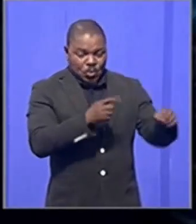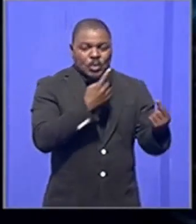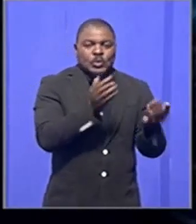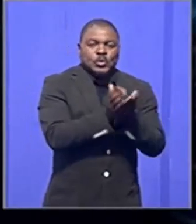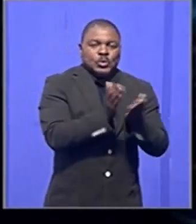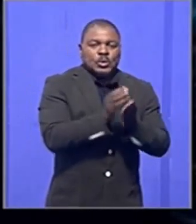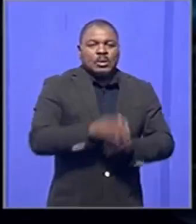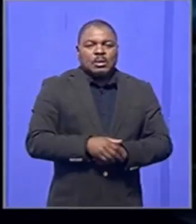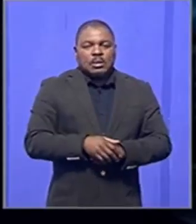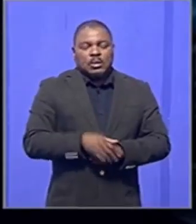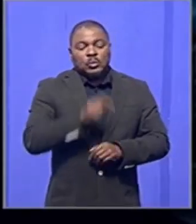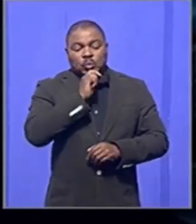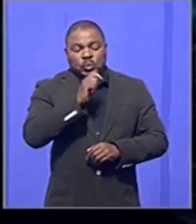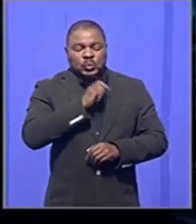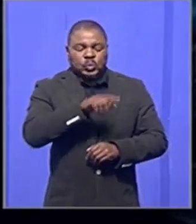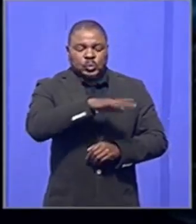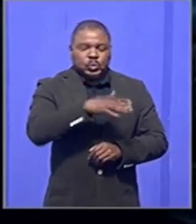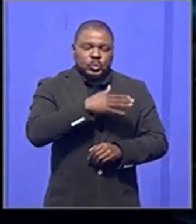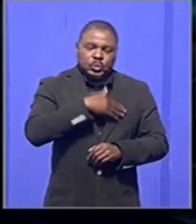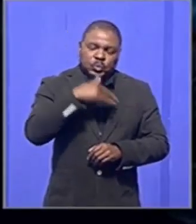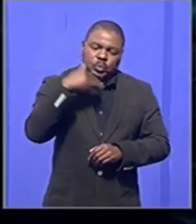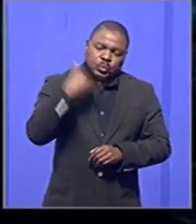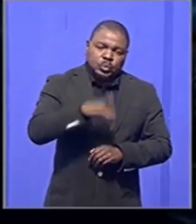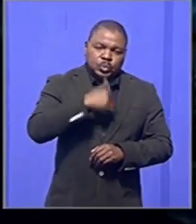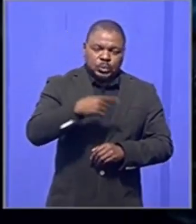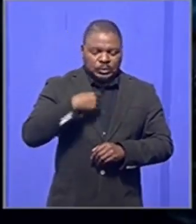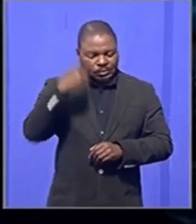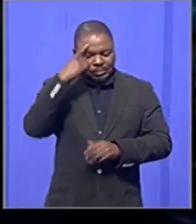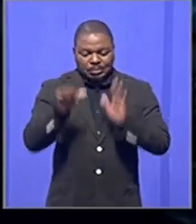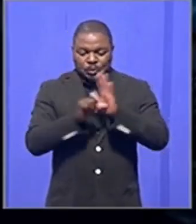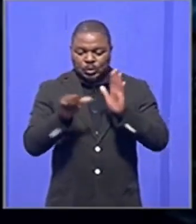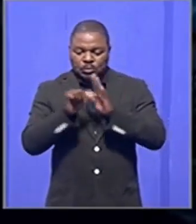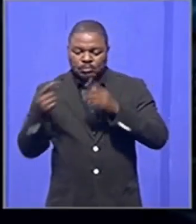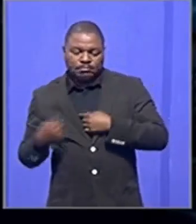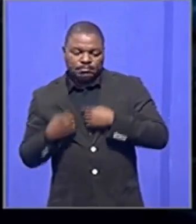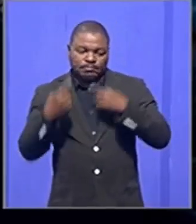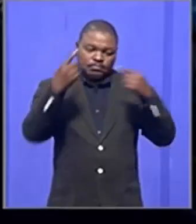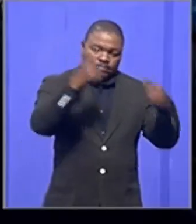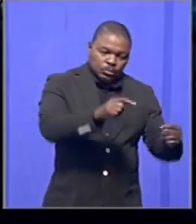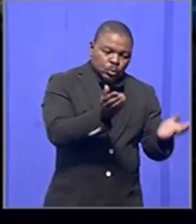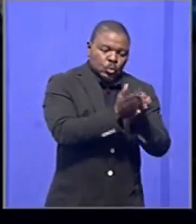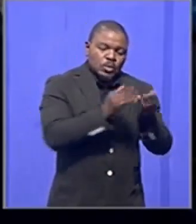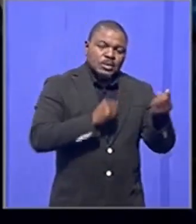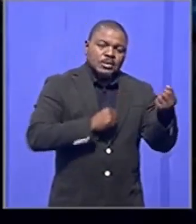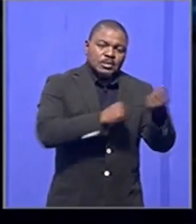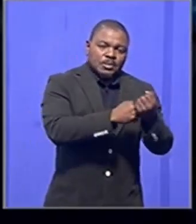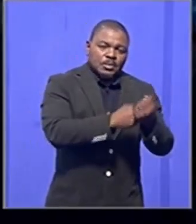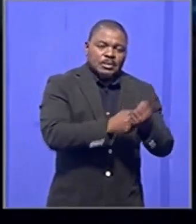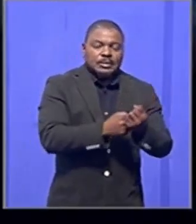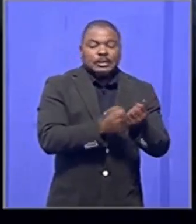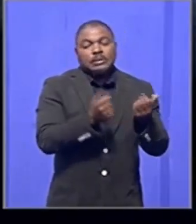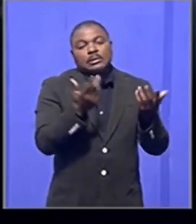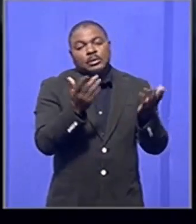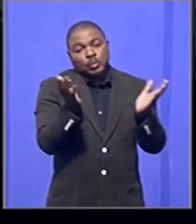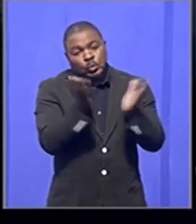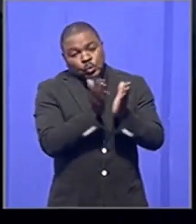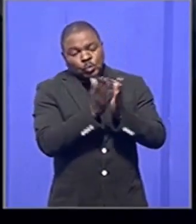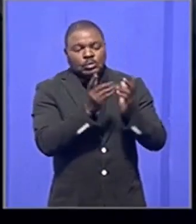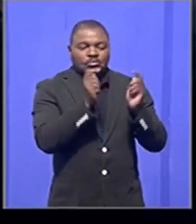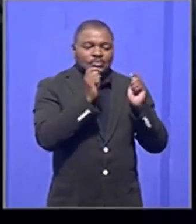the staff are devastated, and it was important for me to come and show my support. Of course, the issue of scholar transport is one that's